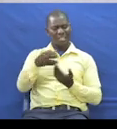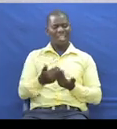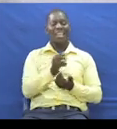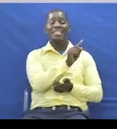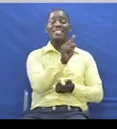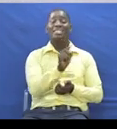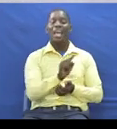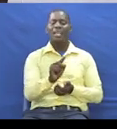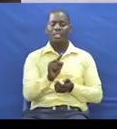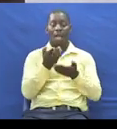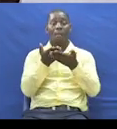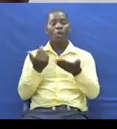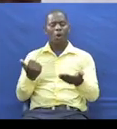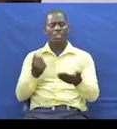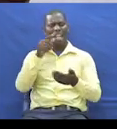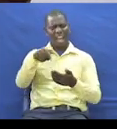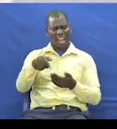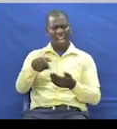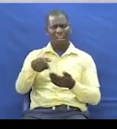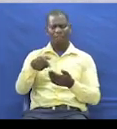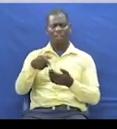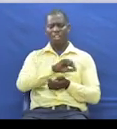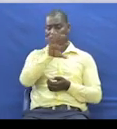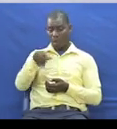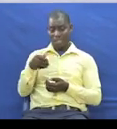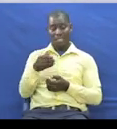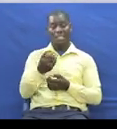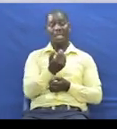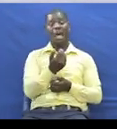Z, because we have already determined that these are atomic